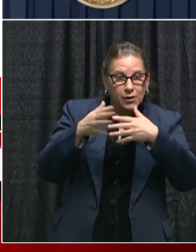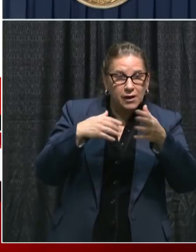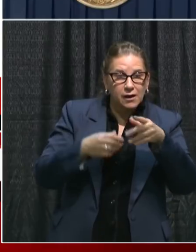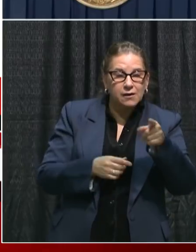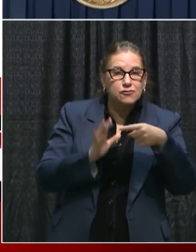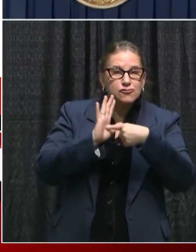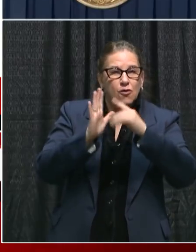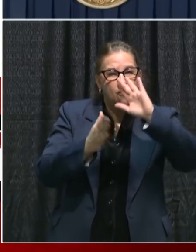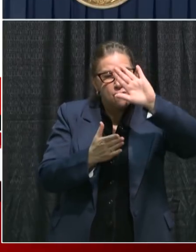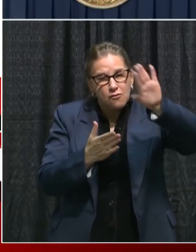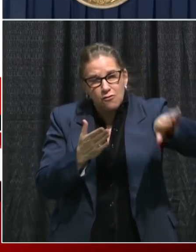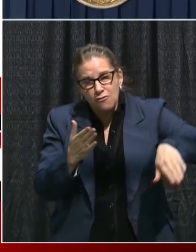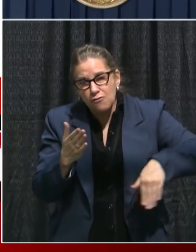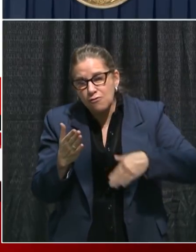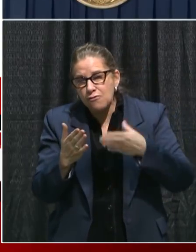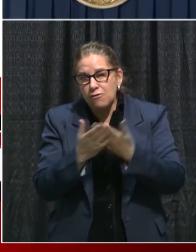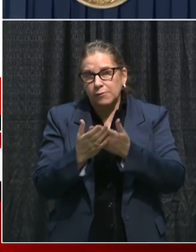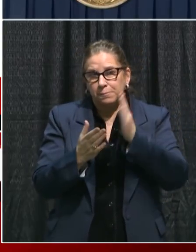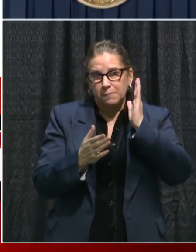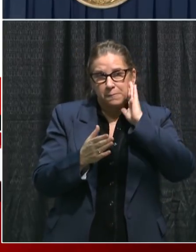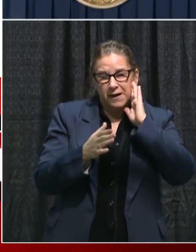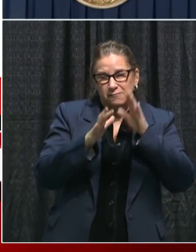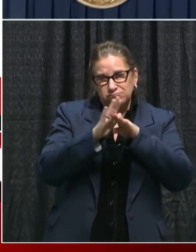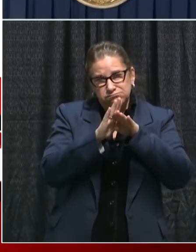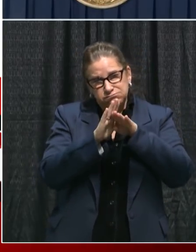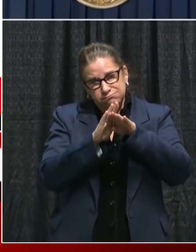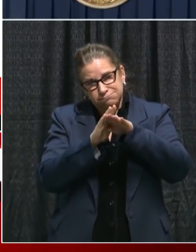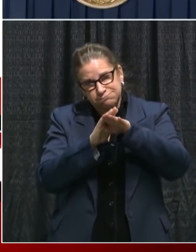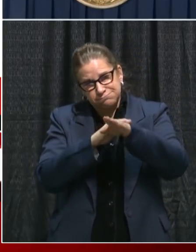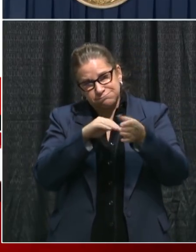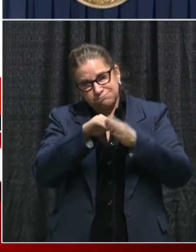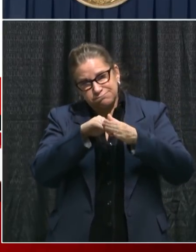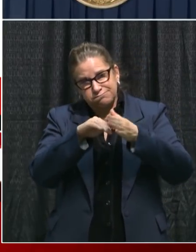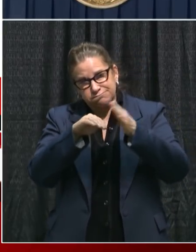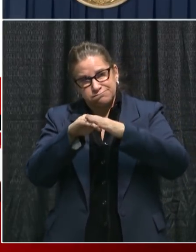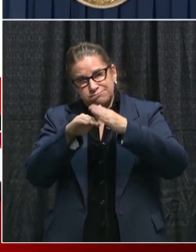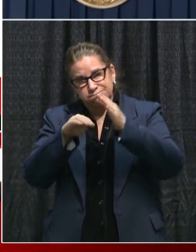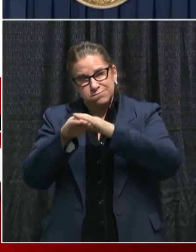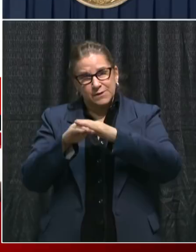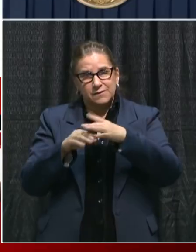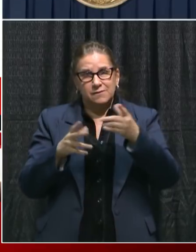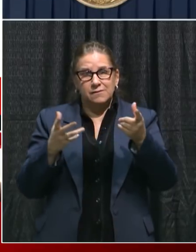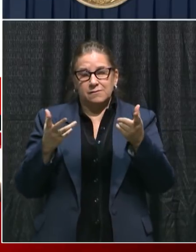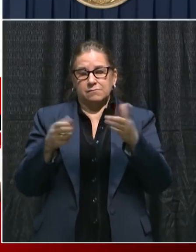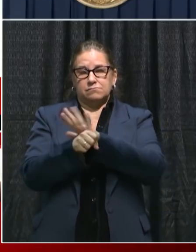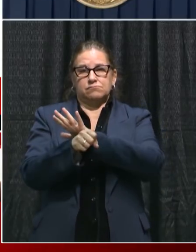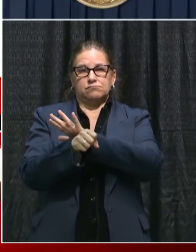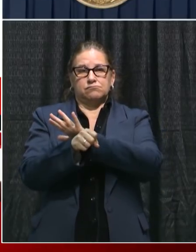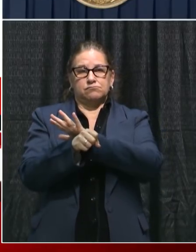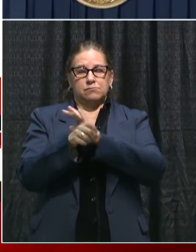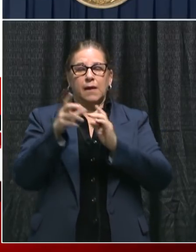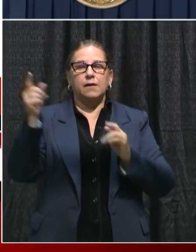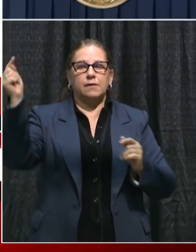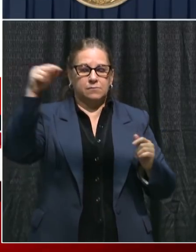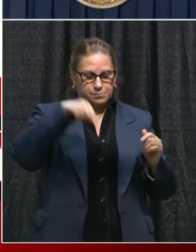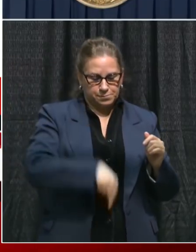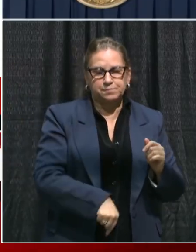beds, including this alternate care facility. So you can see as